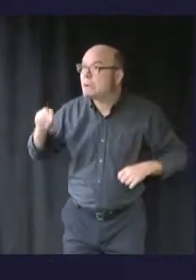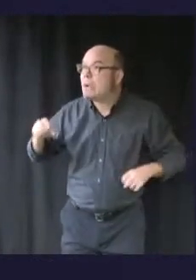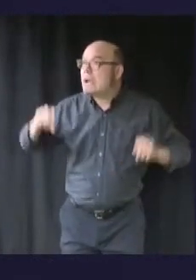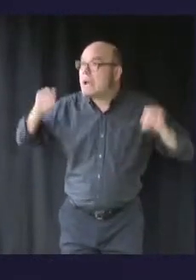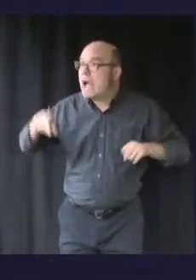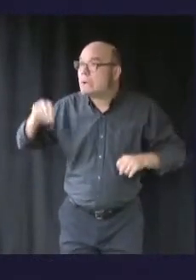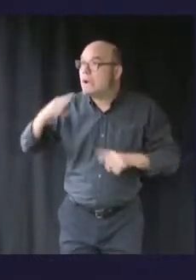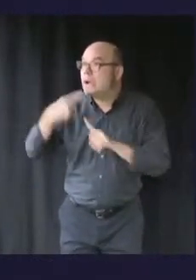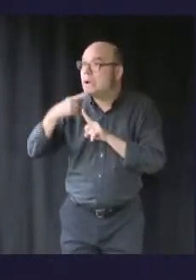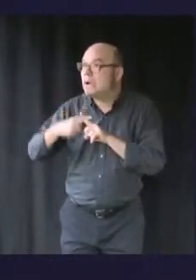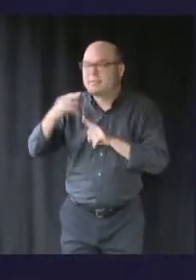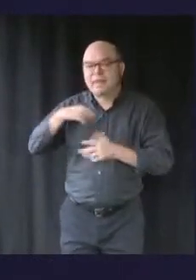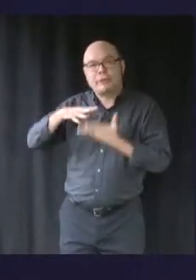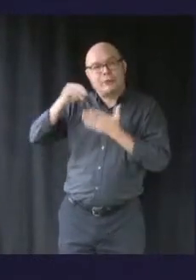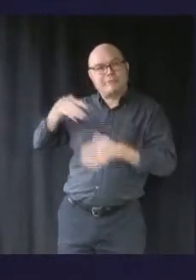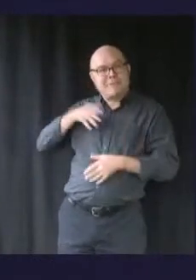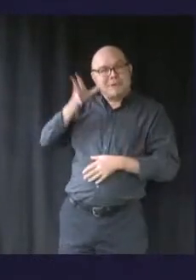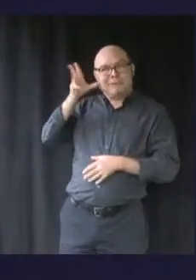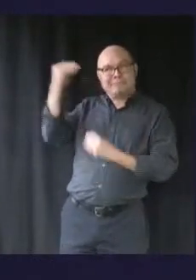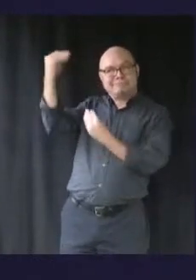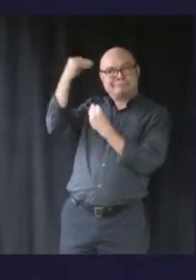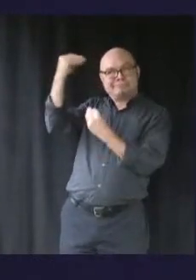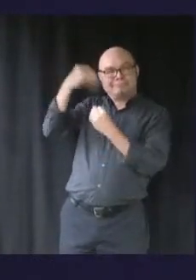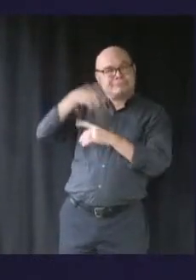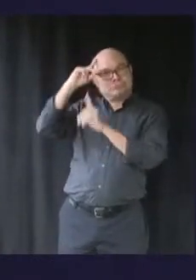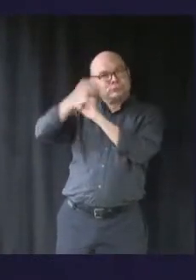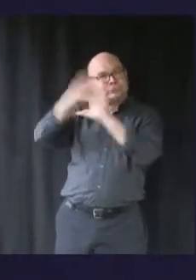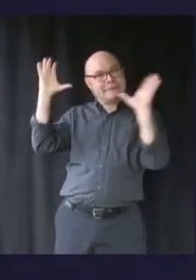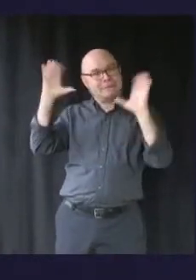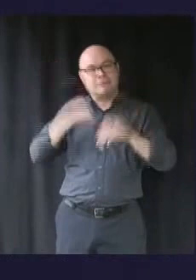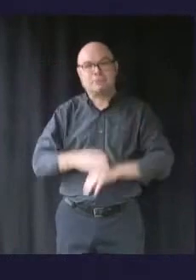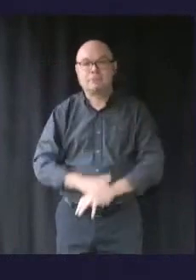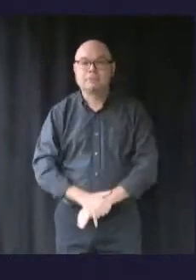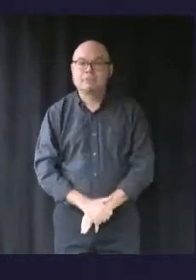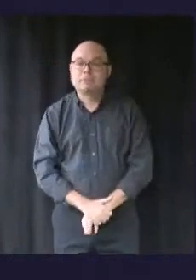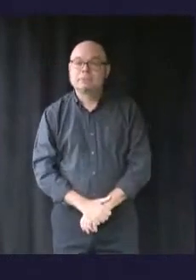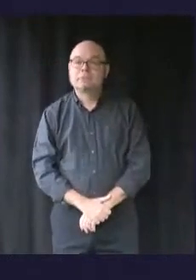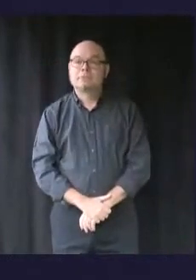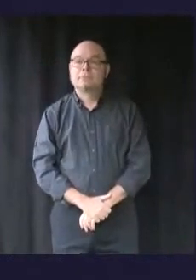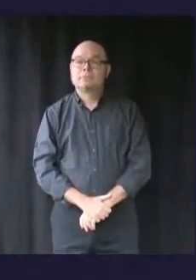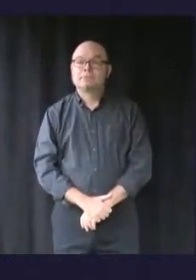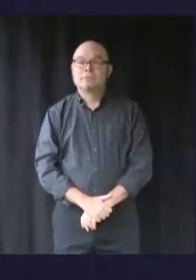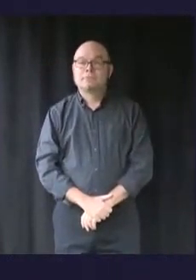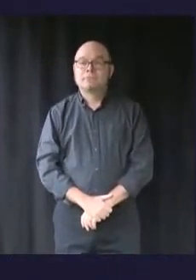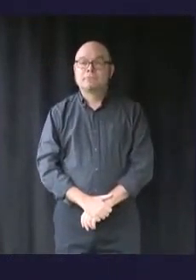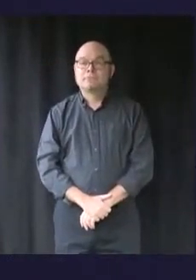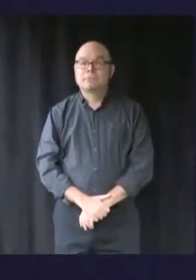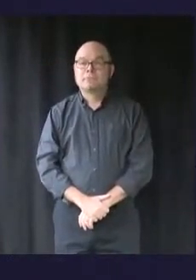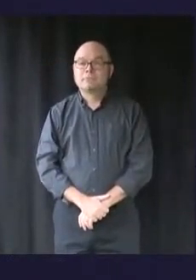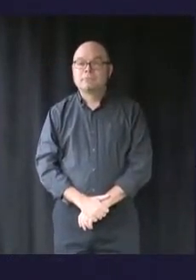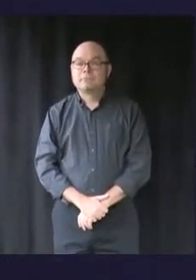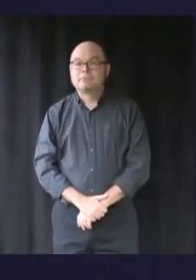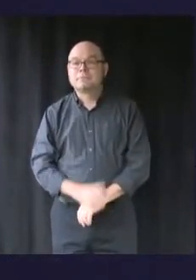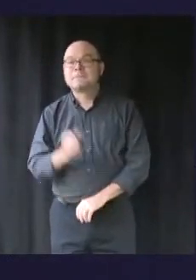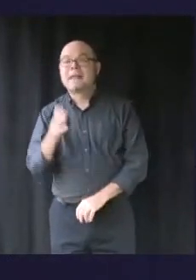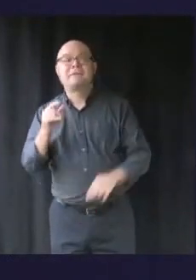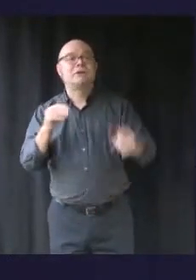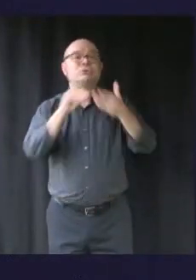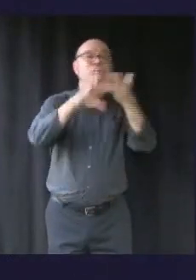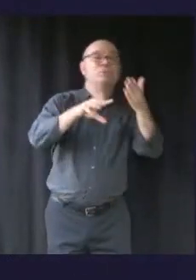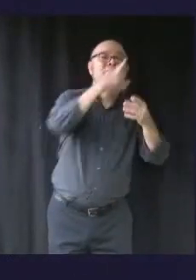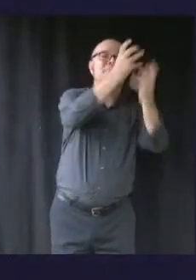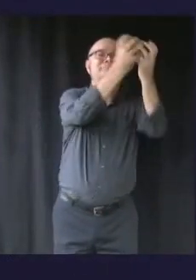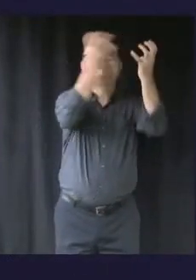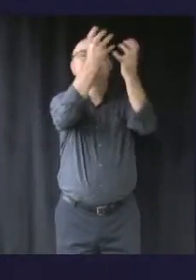So many of you in this audience, especially in the second tier there, are the people that my grandchildren are